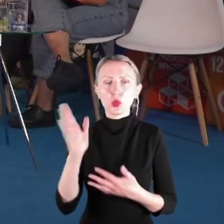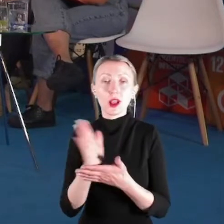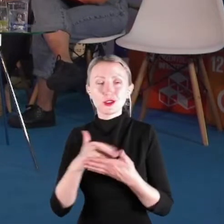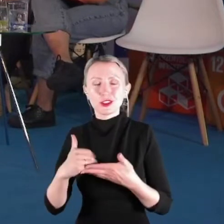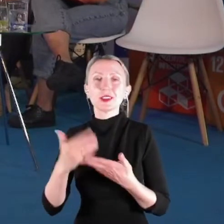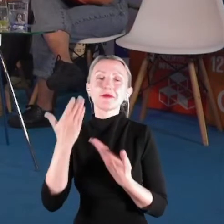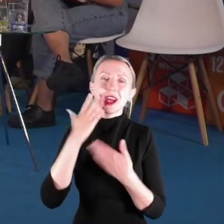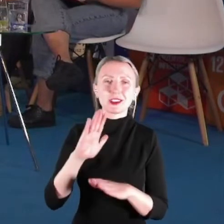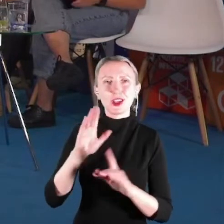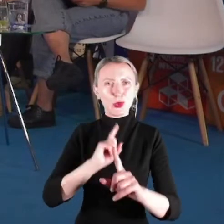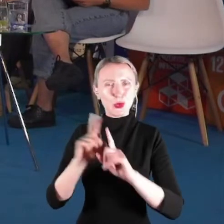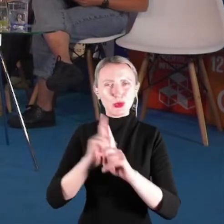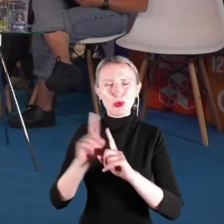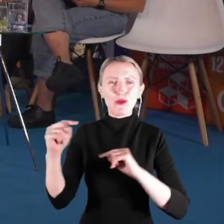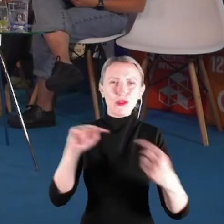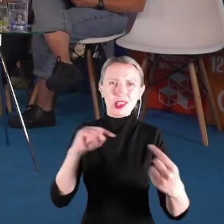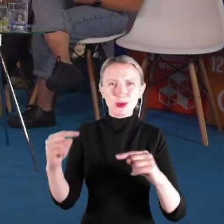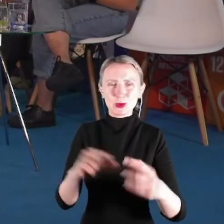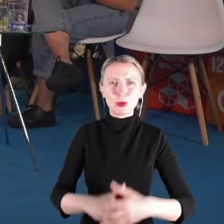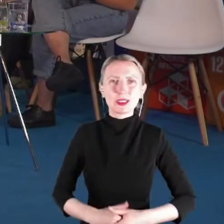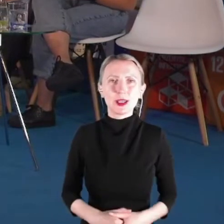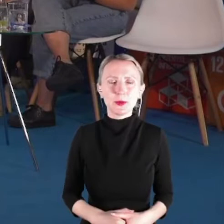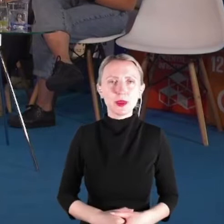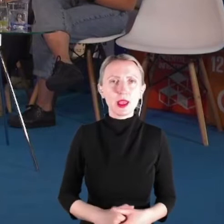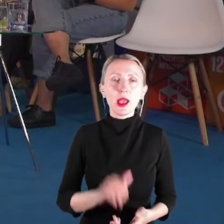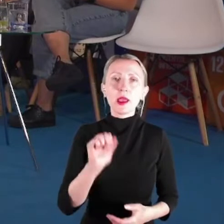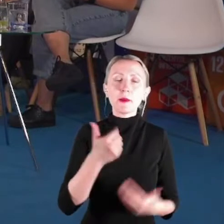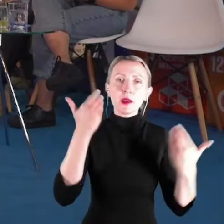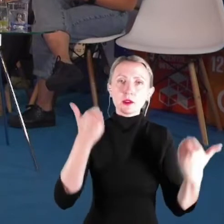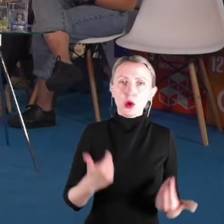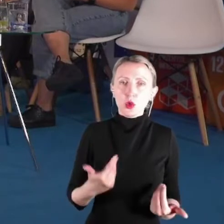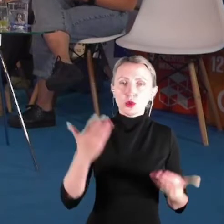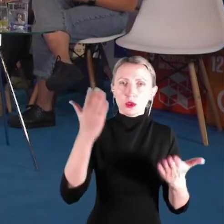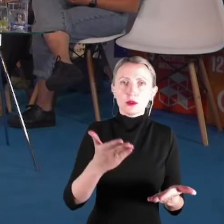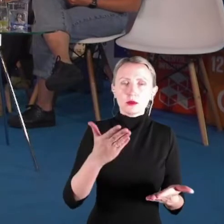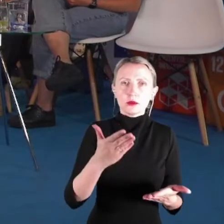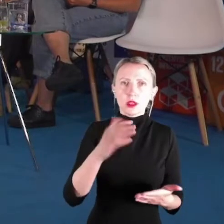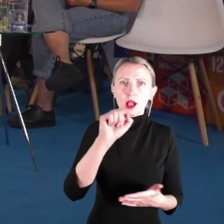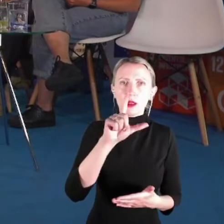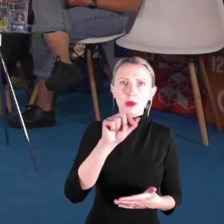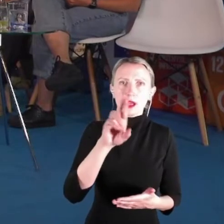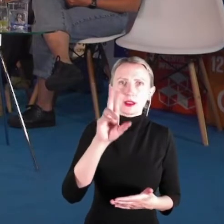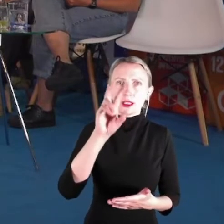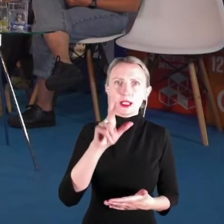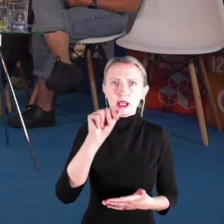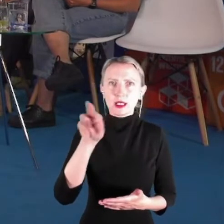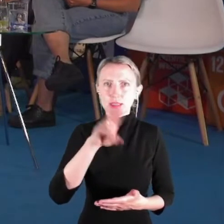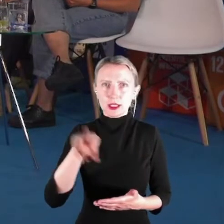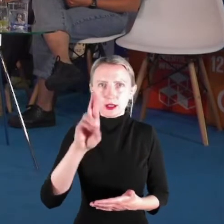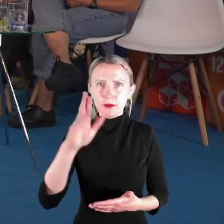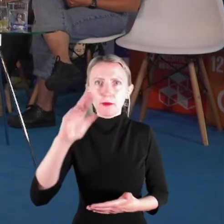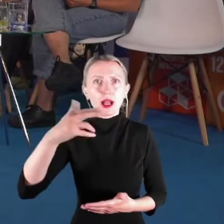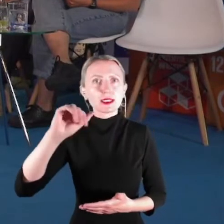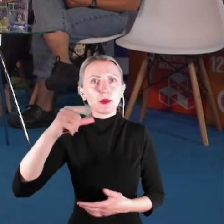So our first presenters will be Albert Kreiser and Maximilian Becker from Urban Lab